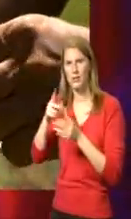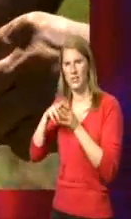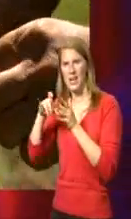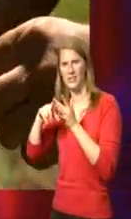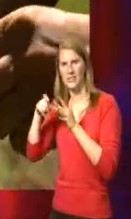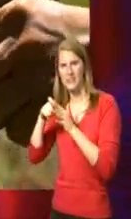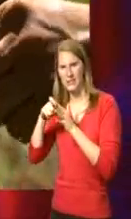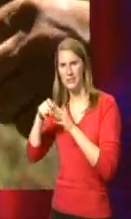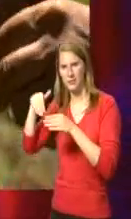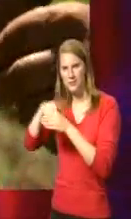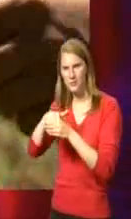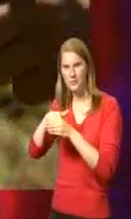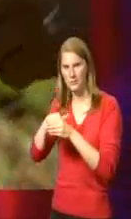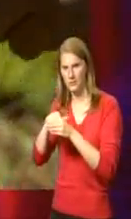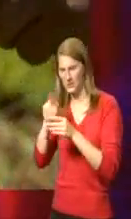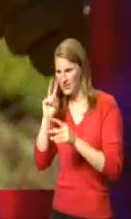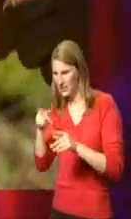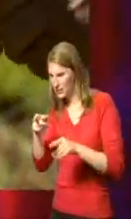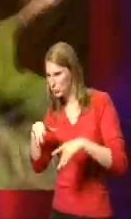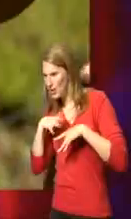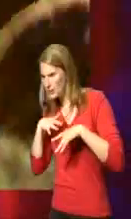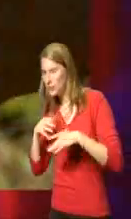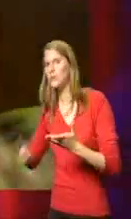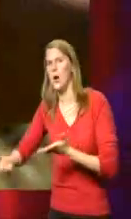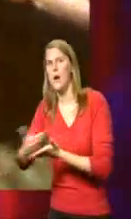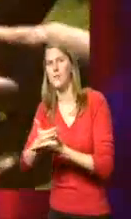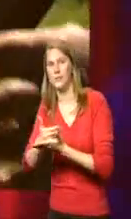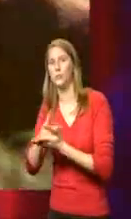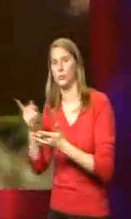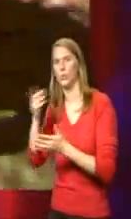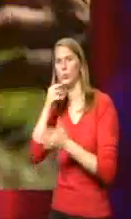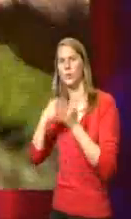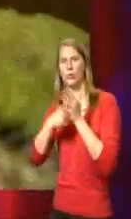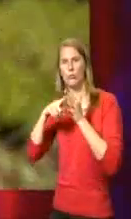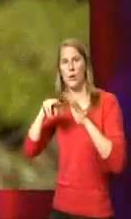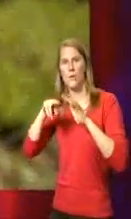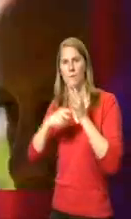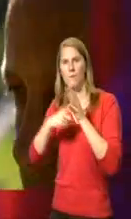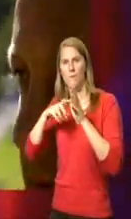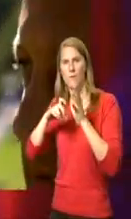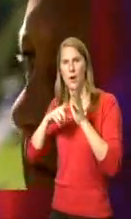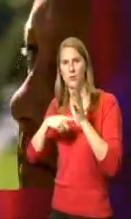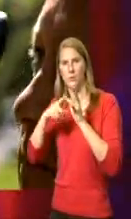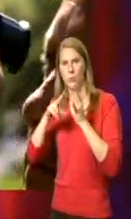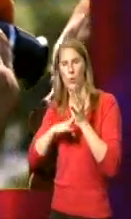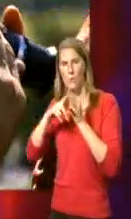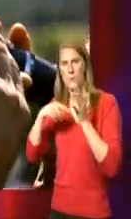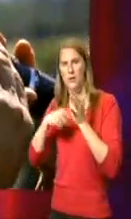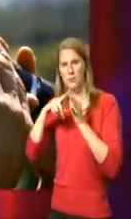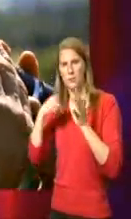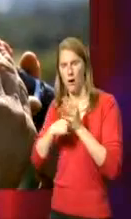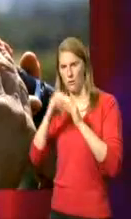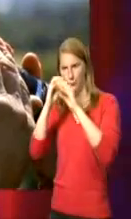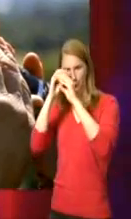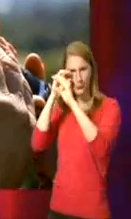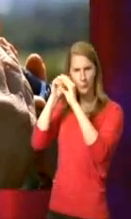a refractometer to measure the precise sugar levels in 100 grapes. He's expecting a reading of 60 on